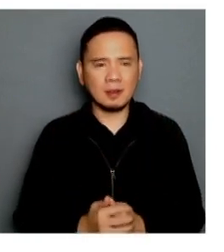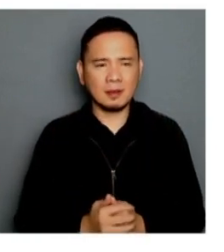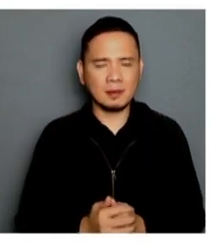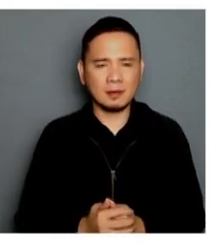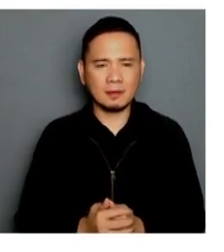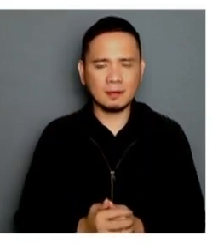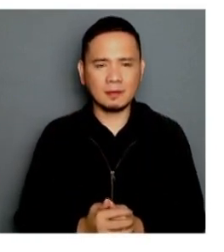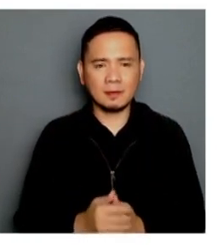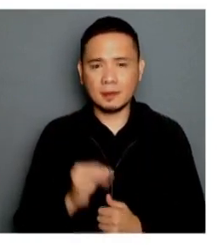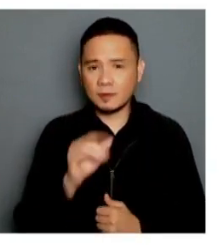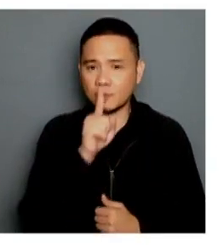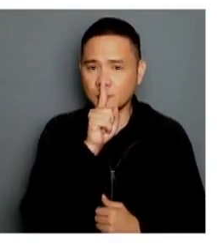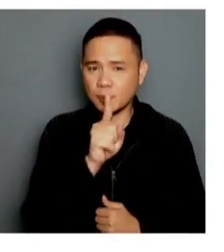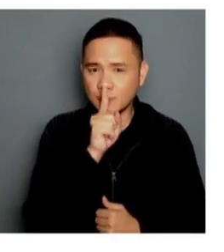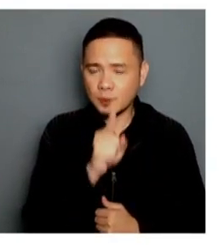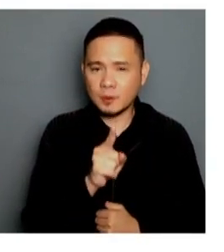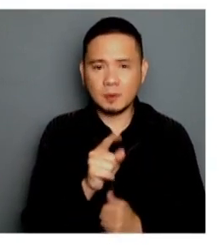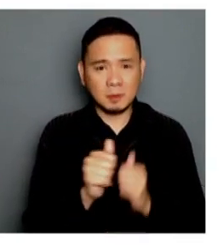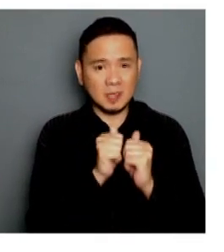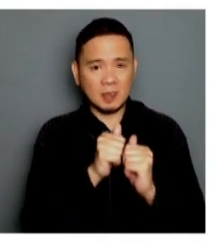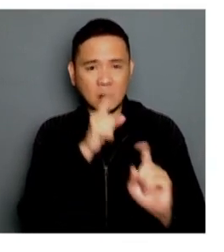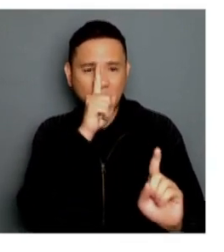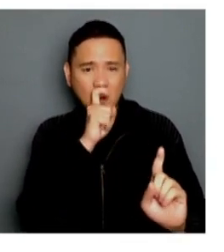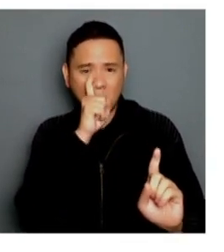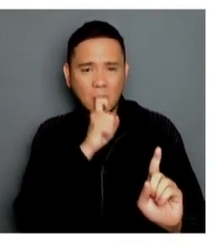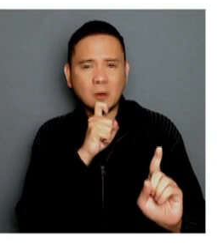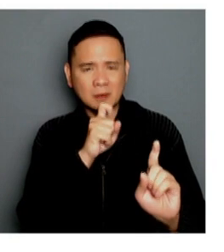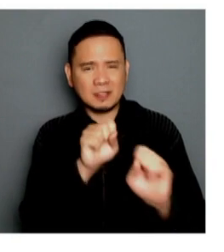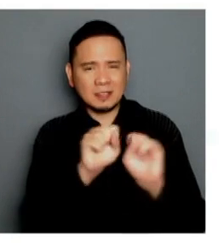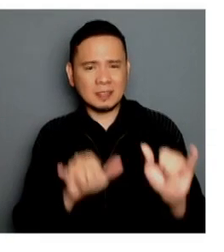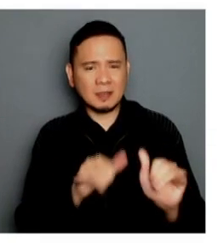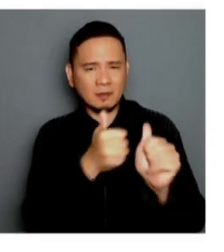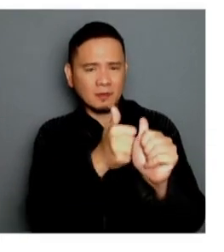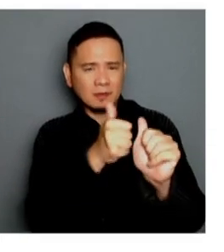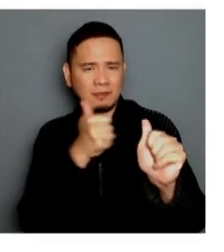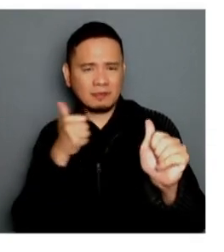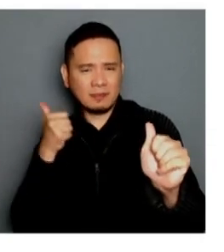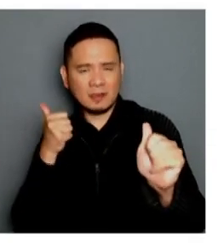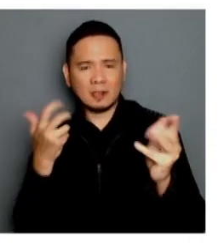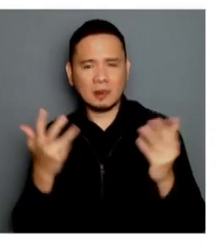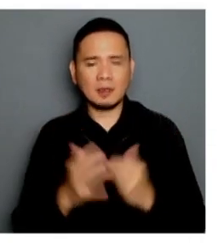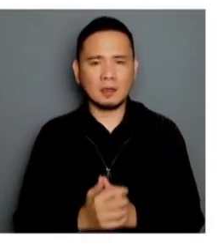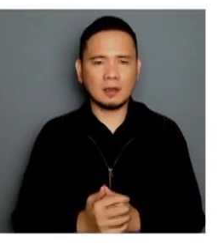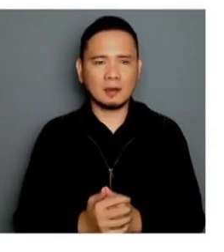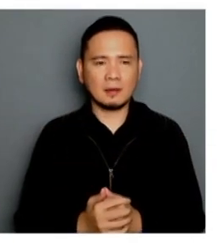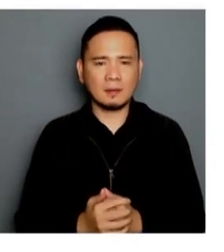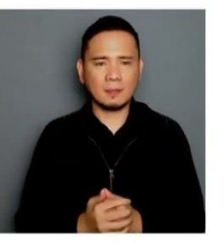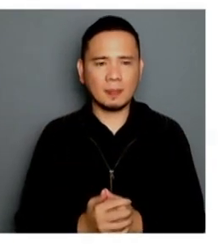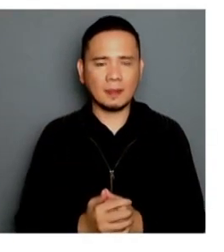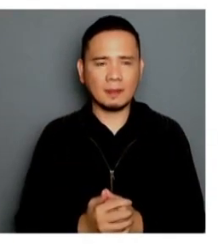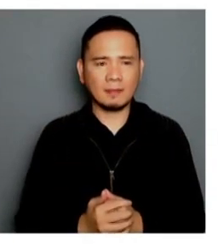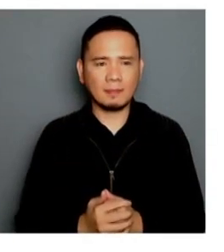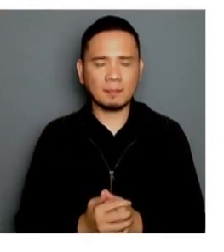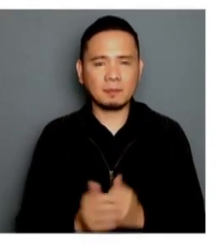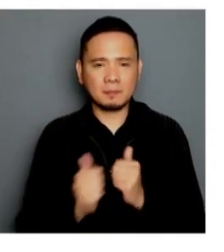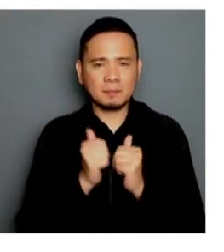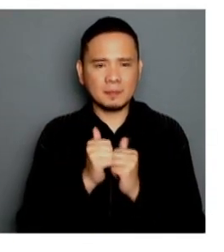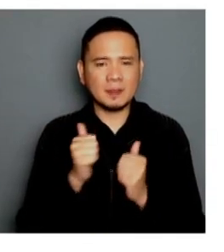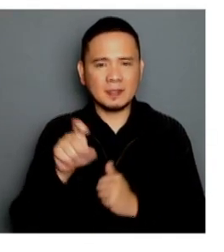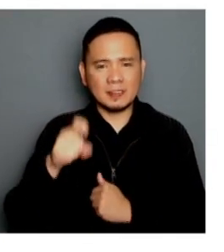kung outdated na itong sistema na ito. Para sa akin, personal ko lang na iniisip ito.